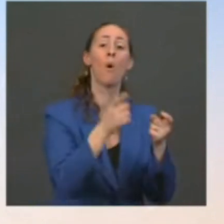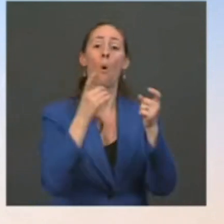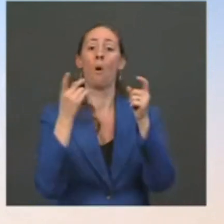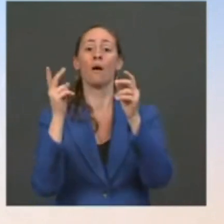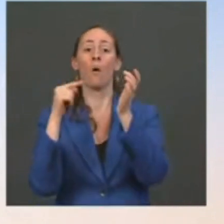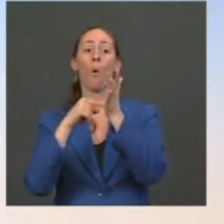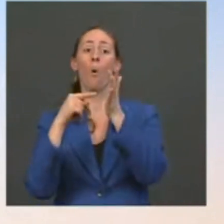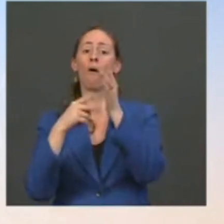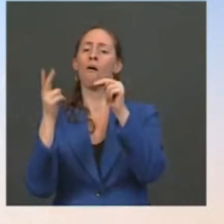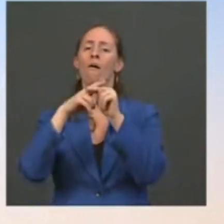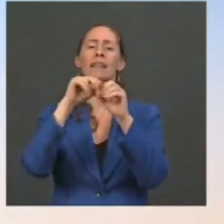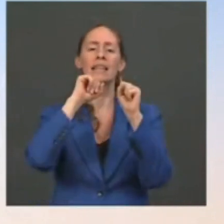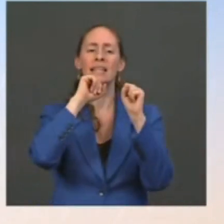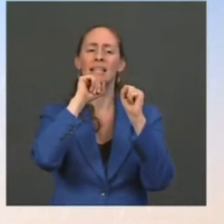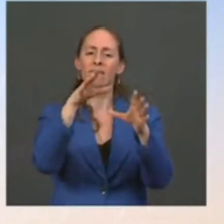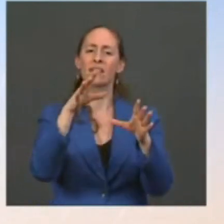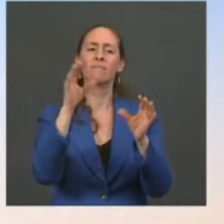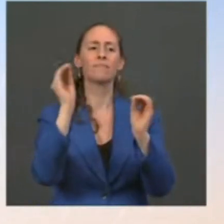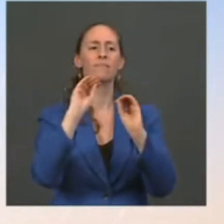than $400,000.